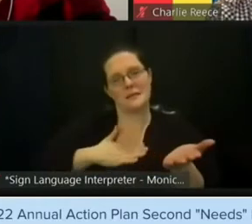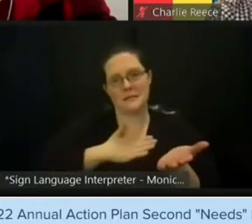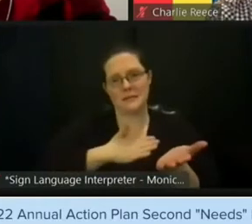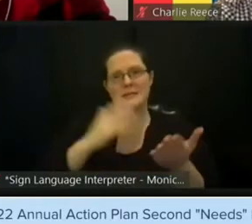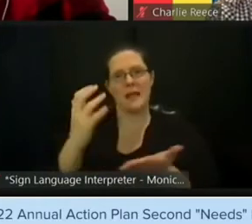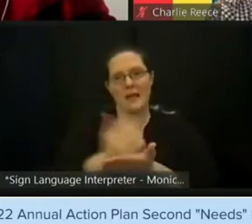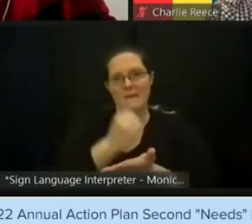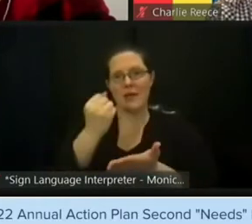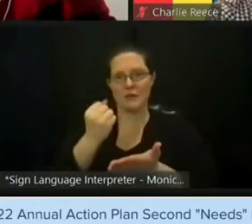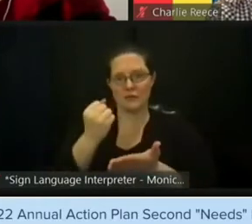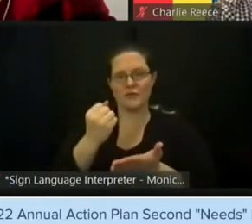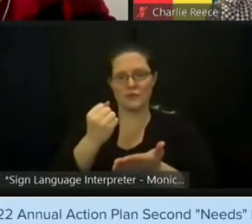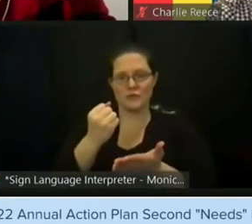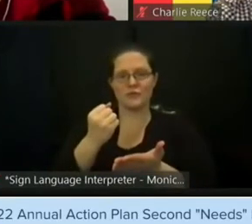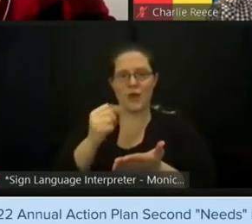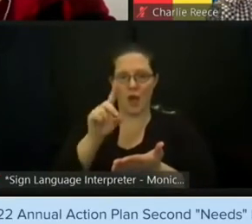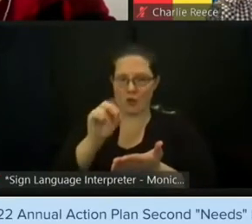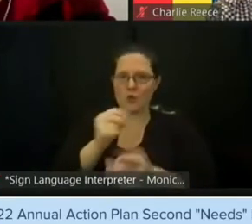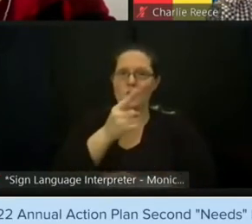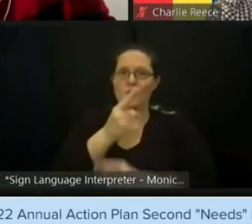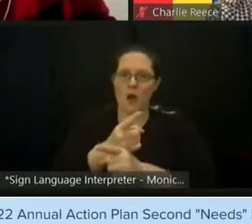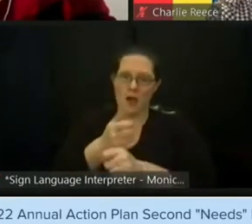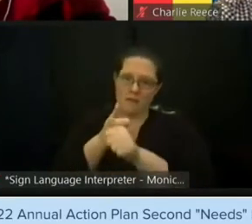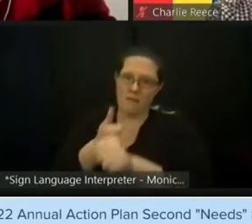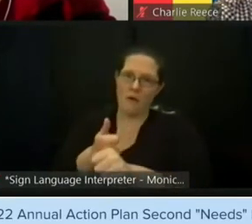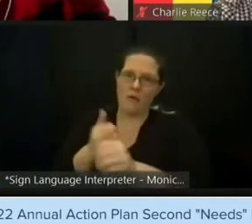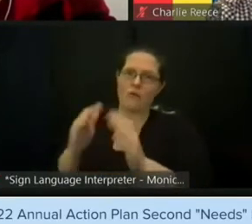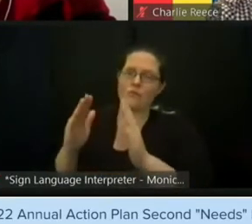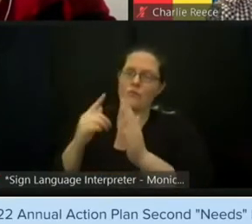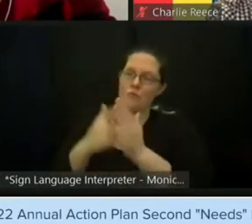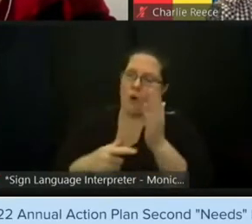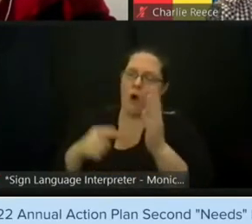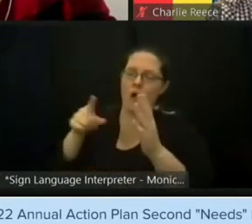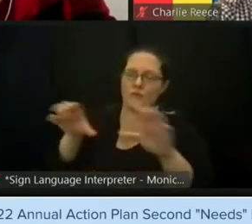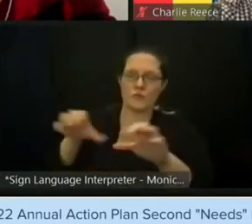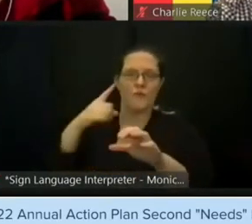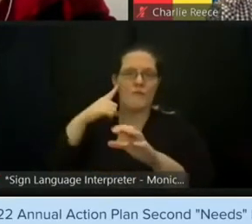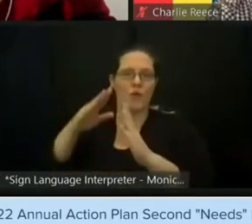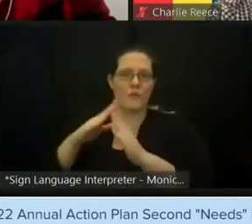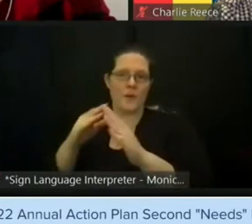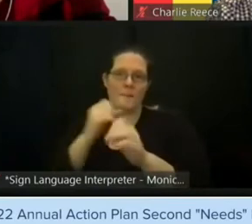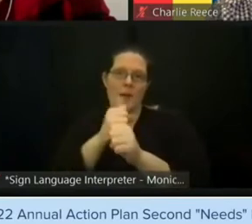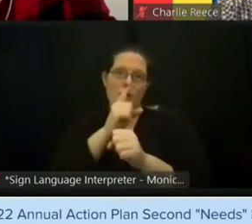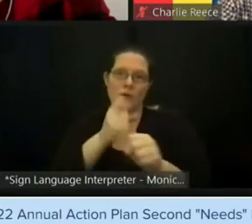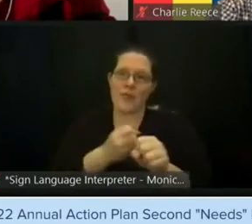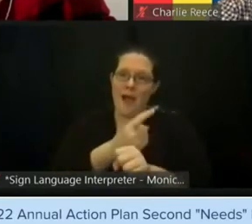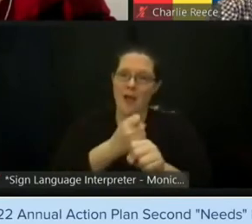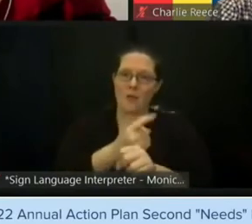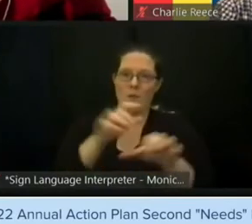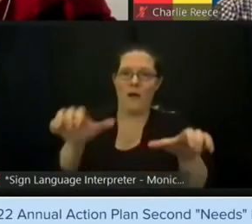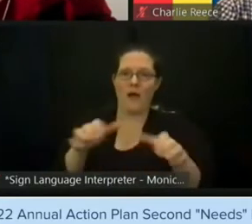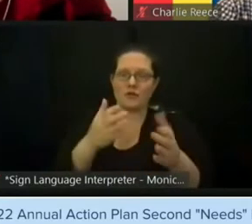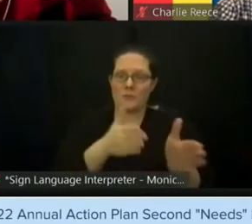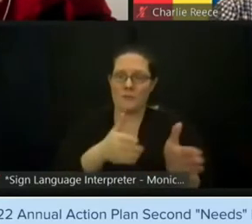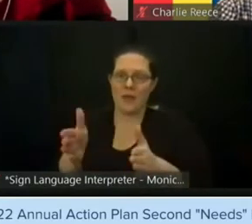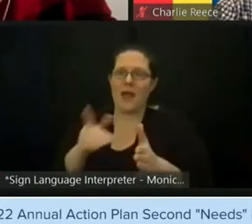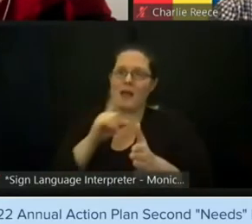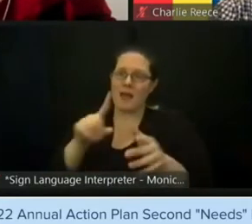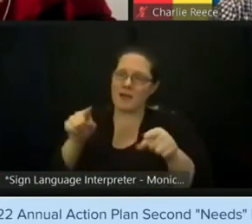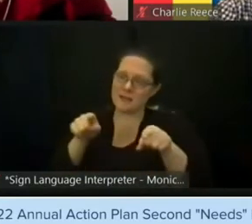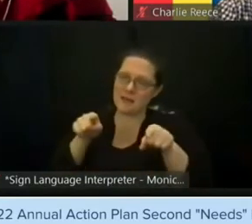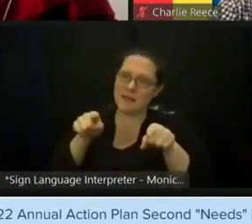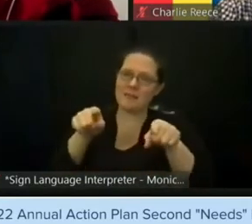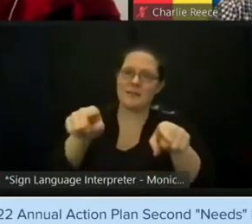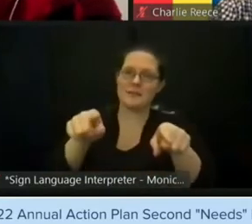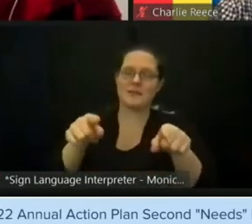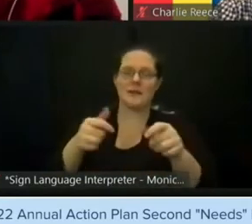take advantage and do right by the community by making sure this annual action plan is consistent